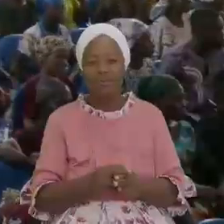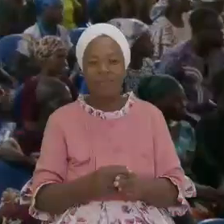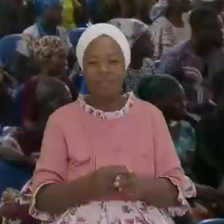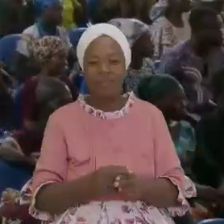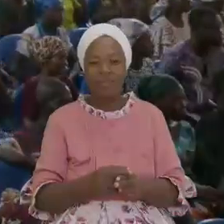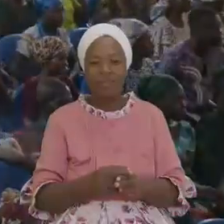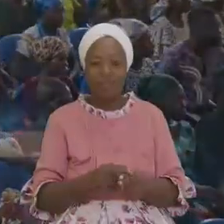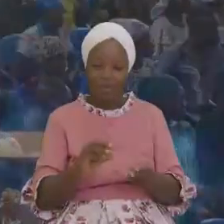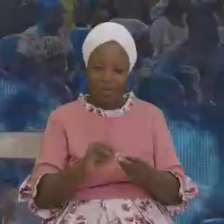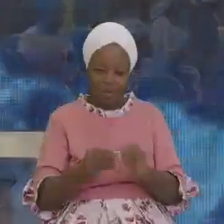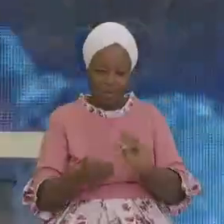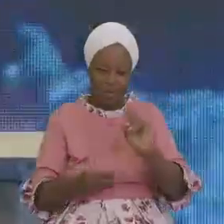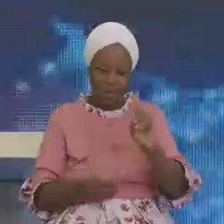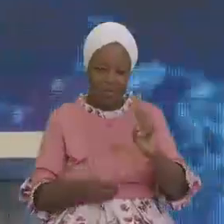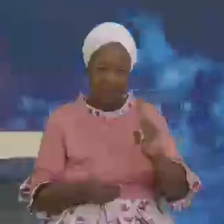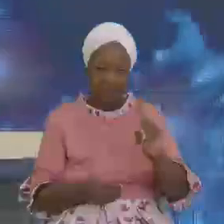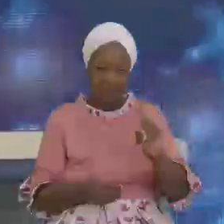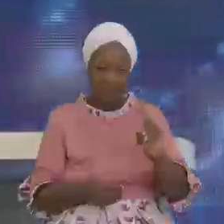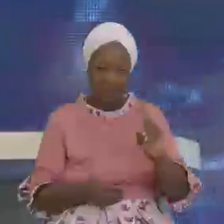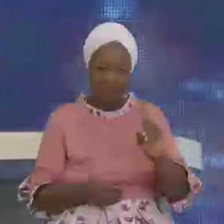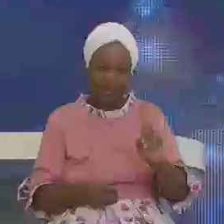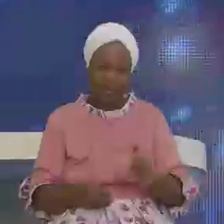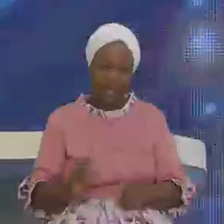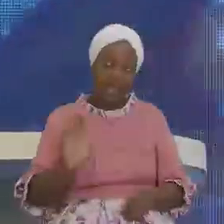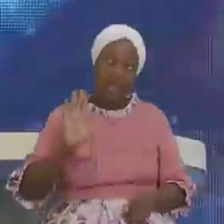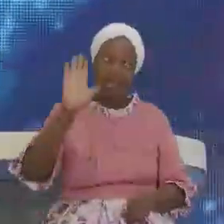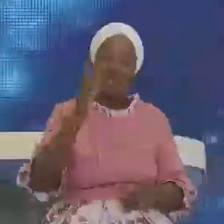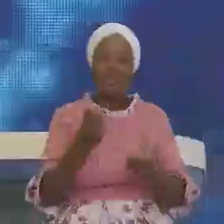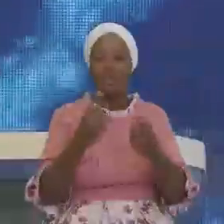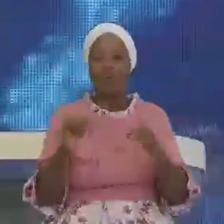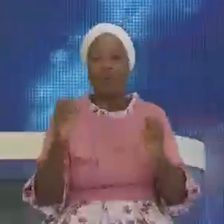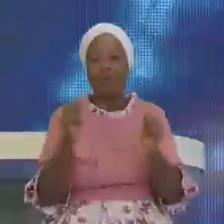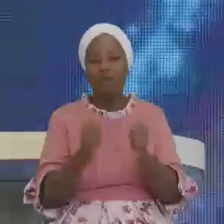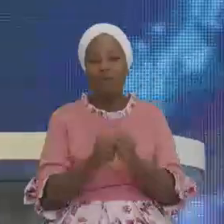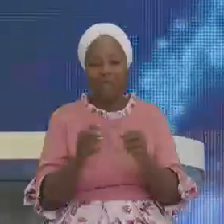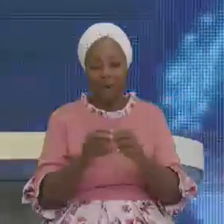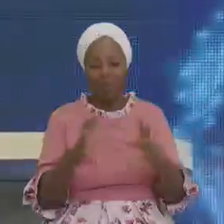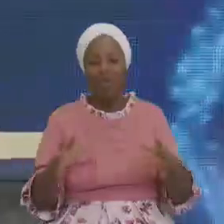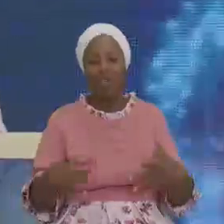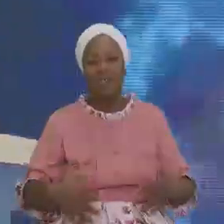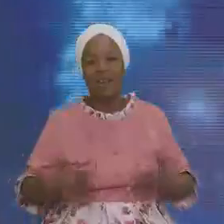Number one, is coming with abundant life.